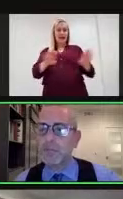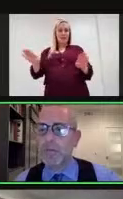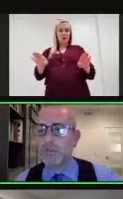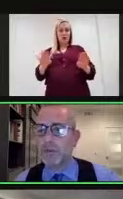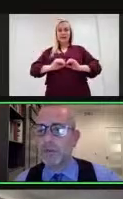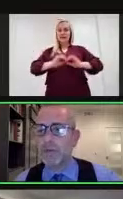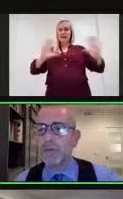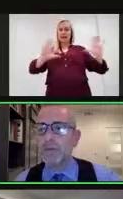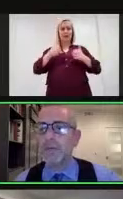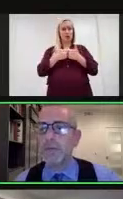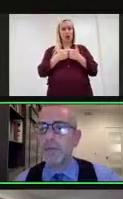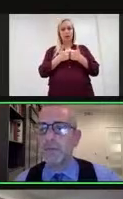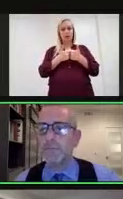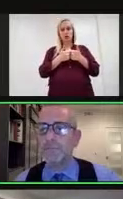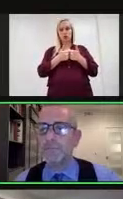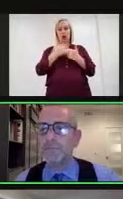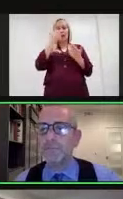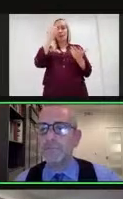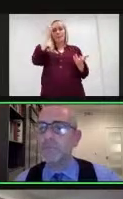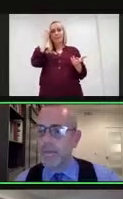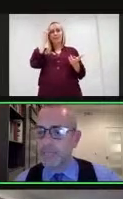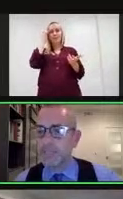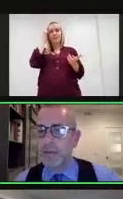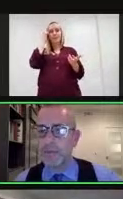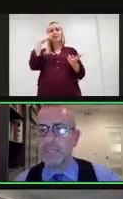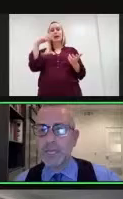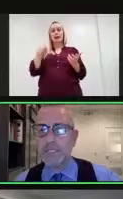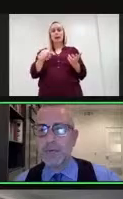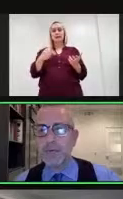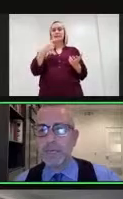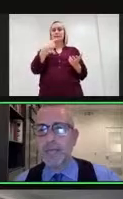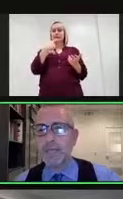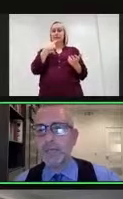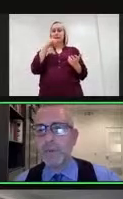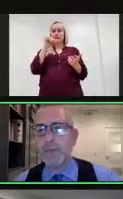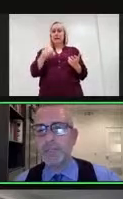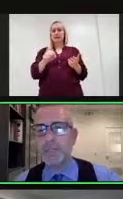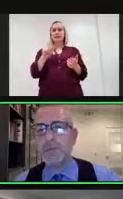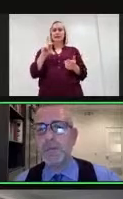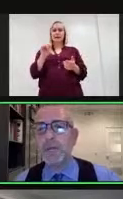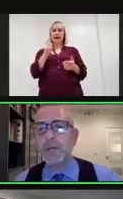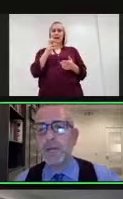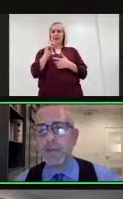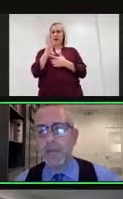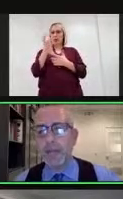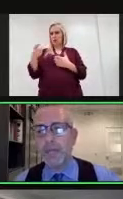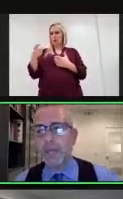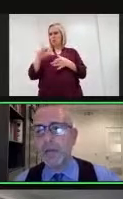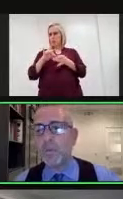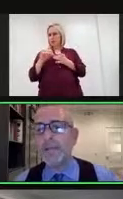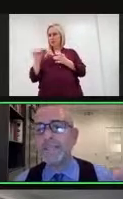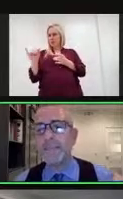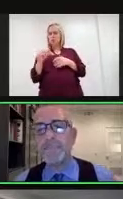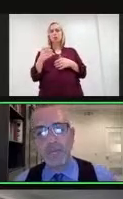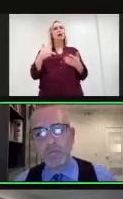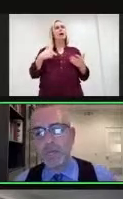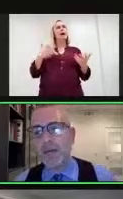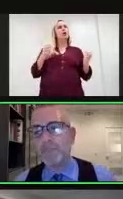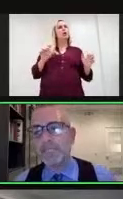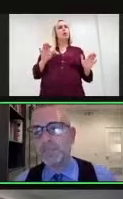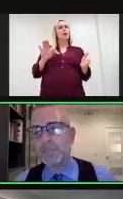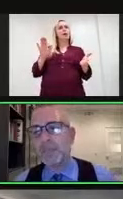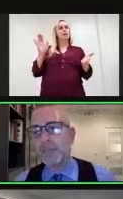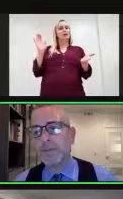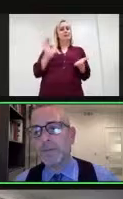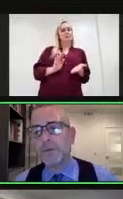clearly a challenge area. So yes, I would say yes, and I want Kathleen to weigh in too. And I don't want to diminish that